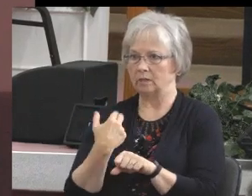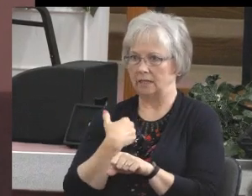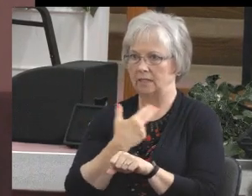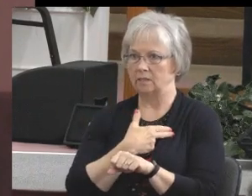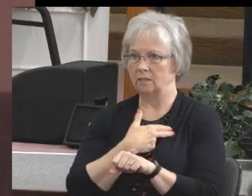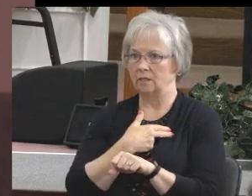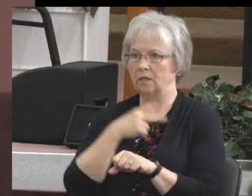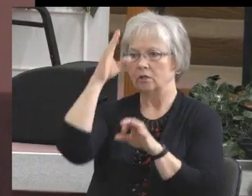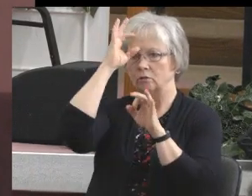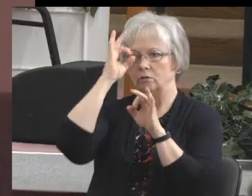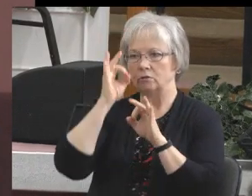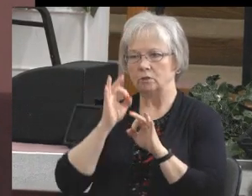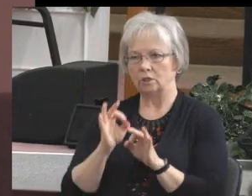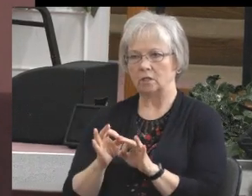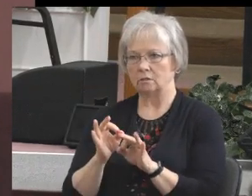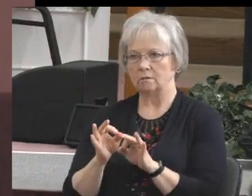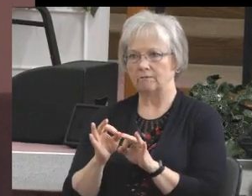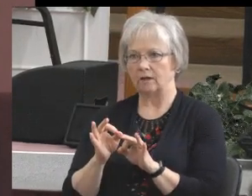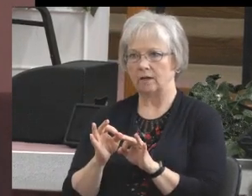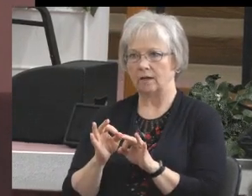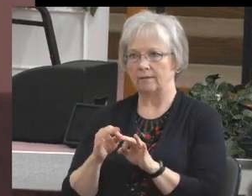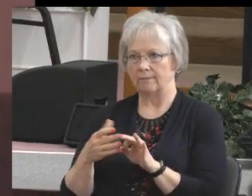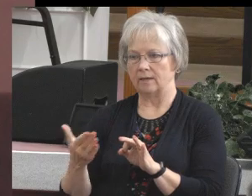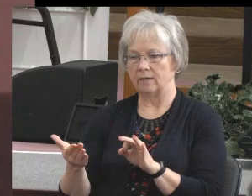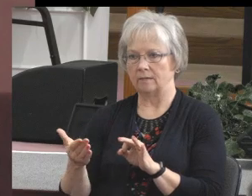that create our own identity.